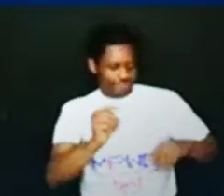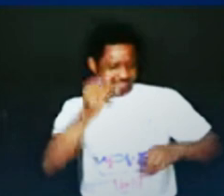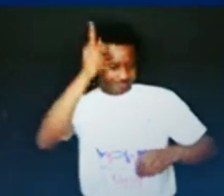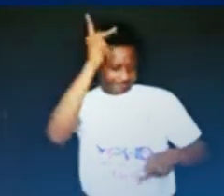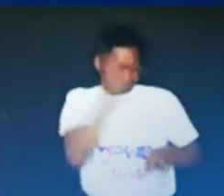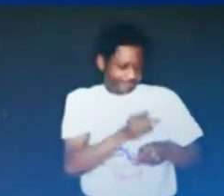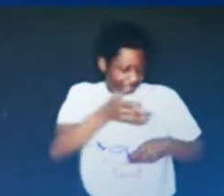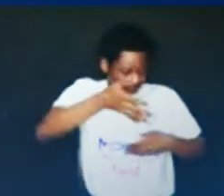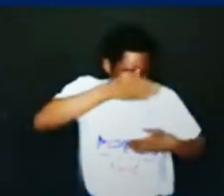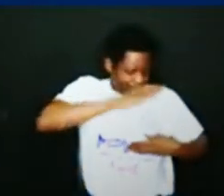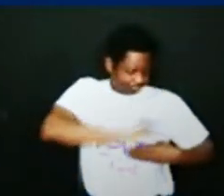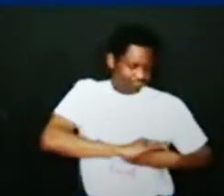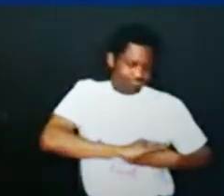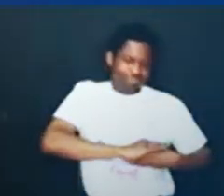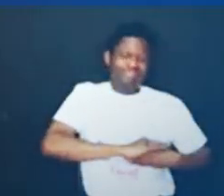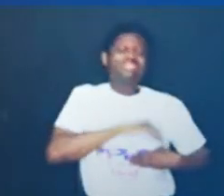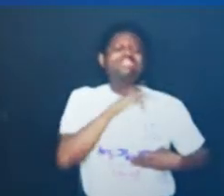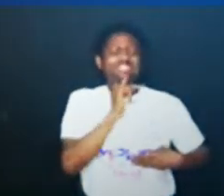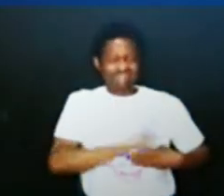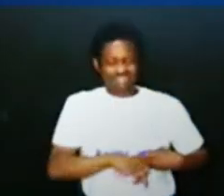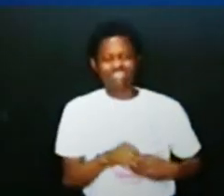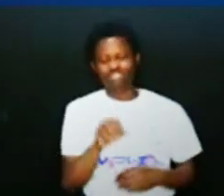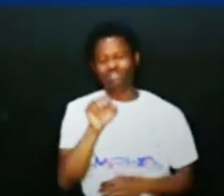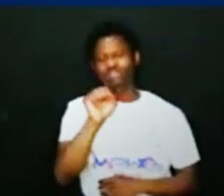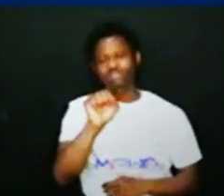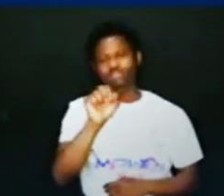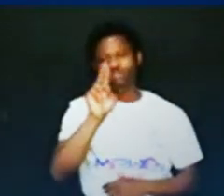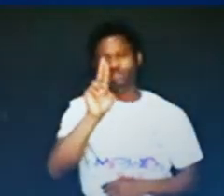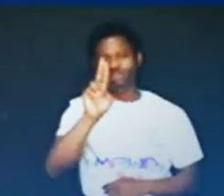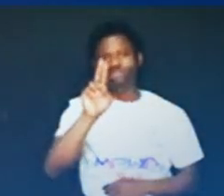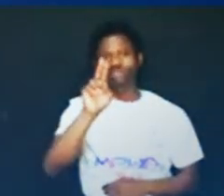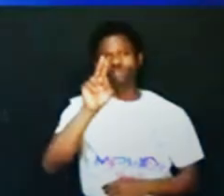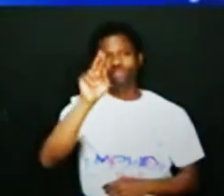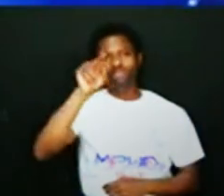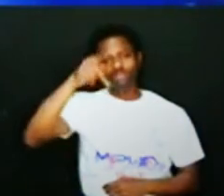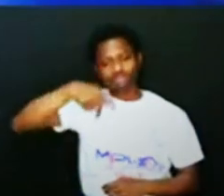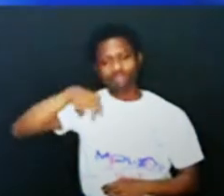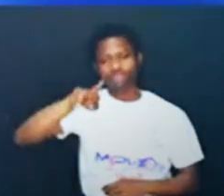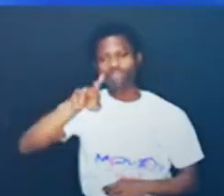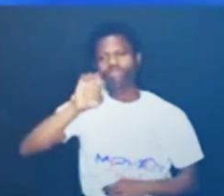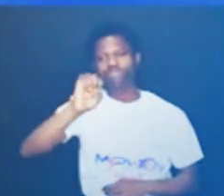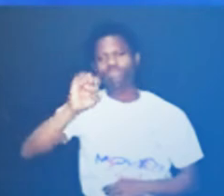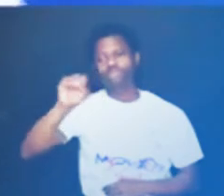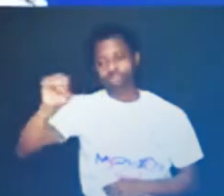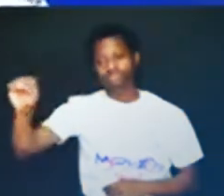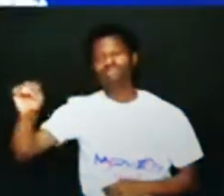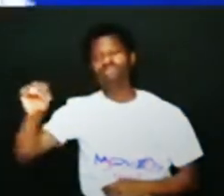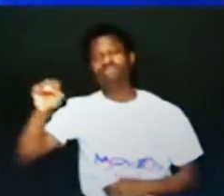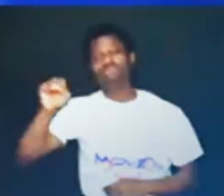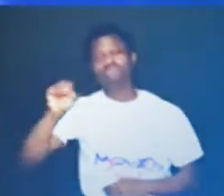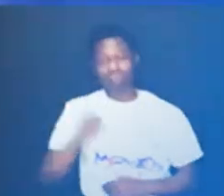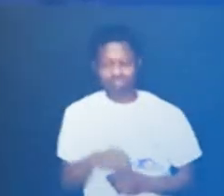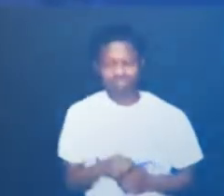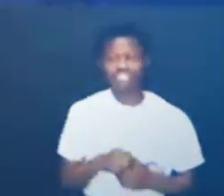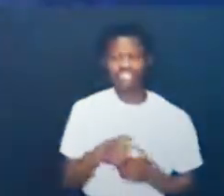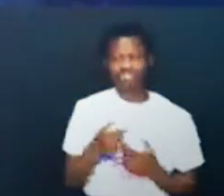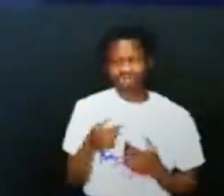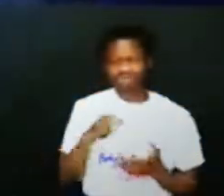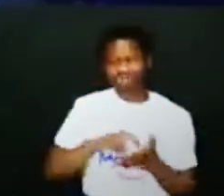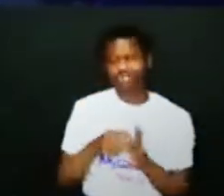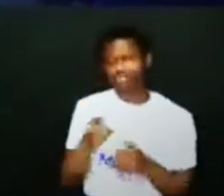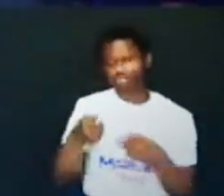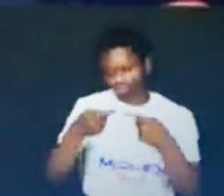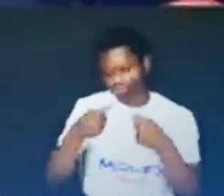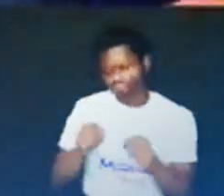trying to prevent the development. You are trying to prevent the expression